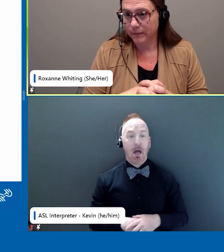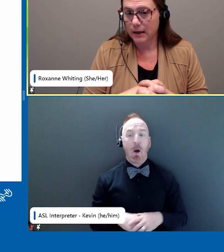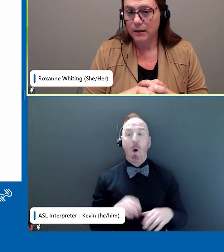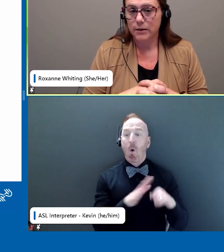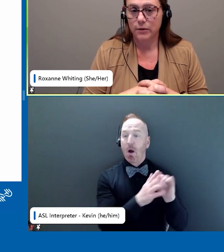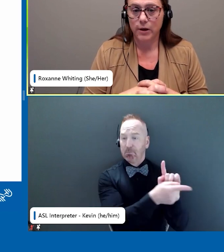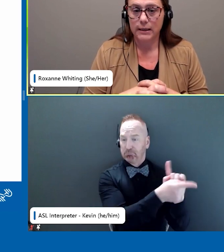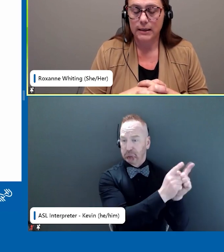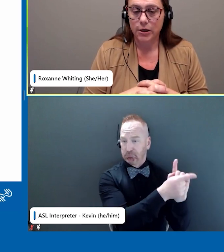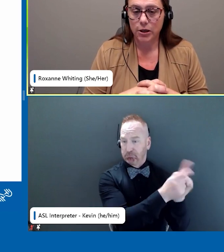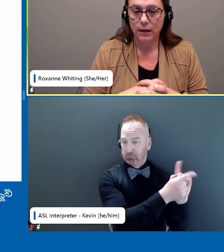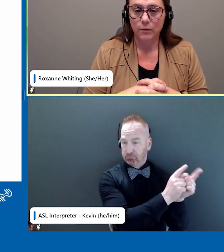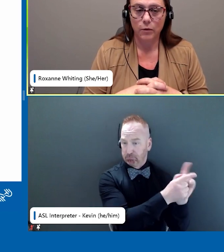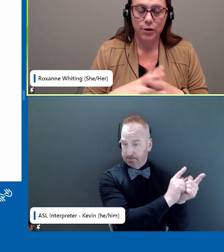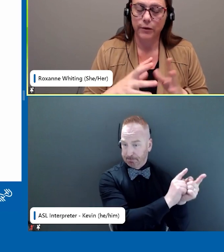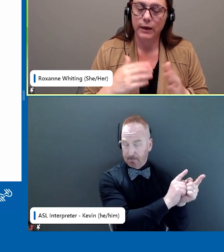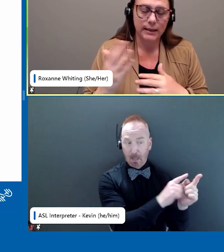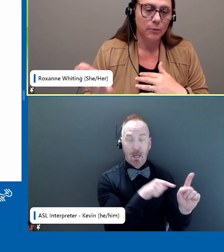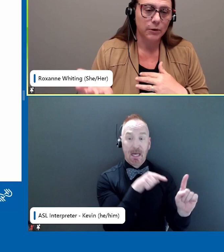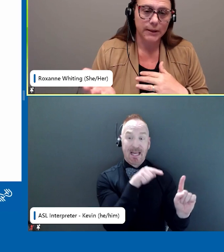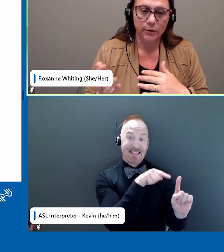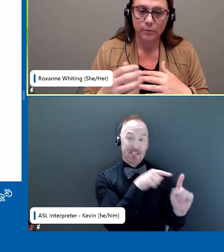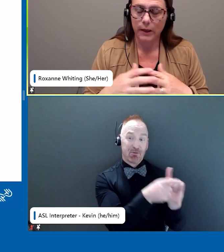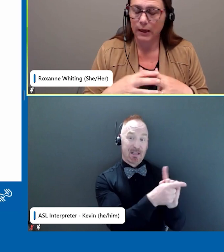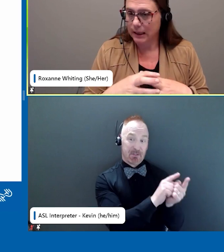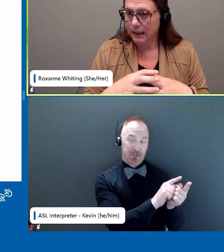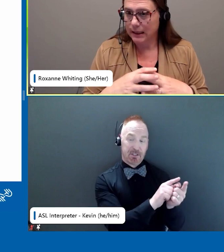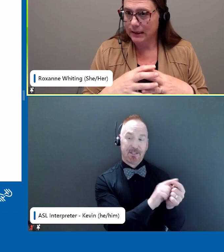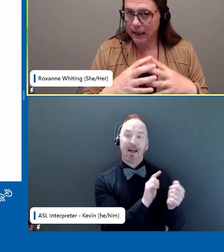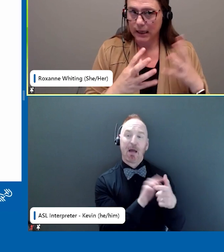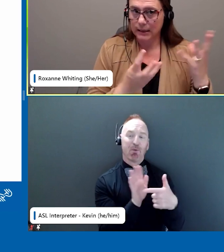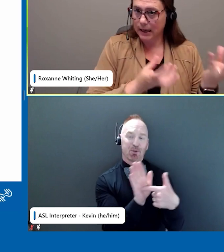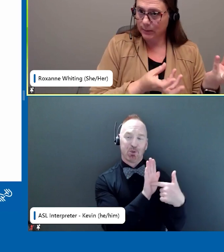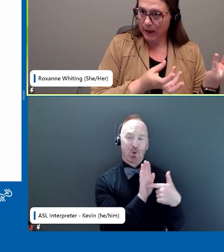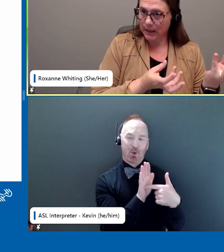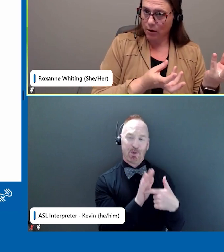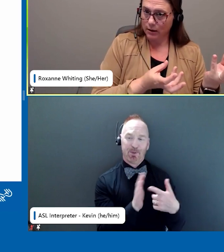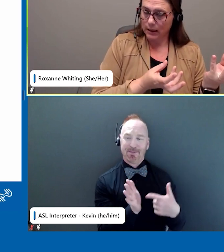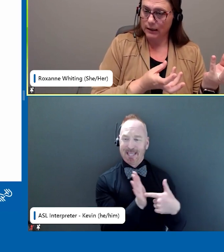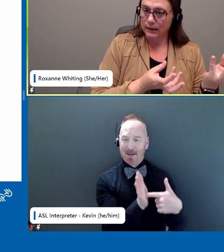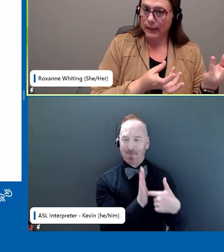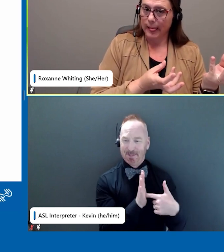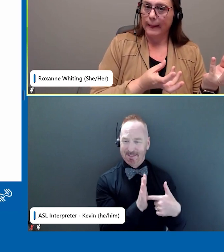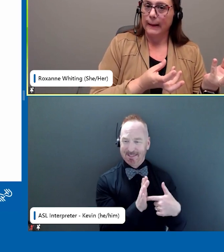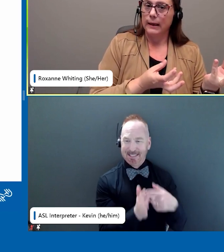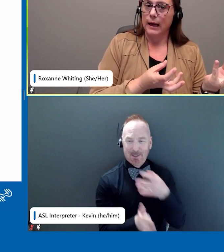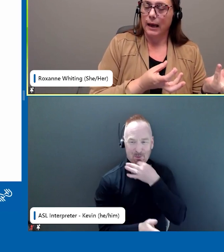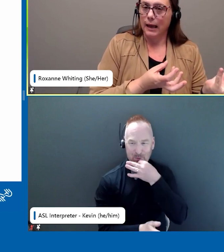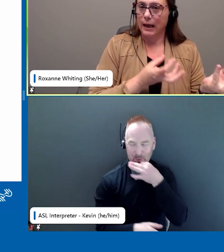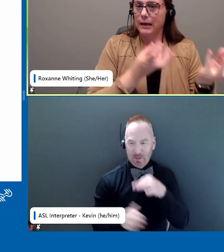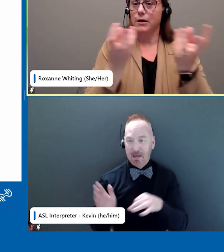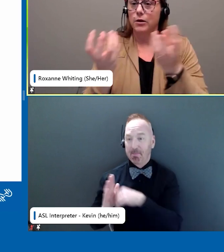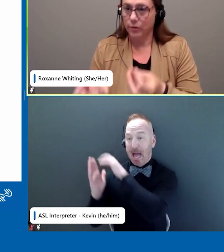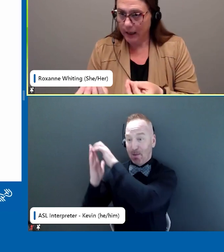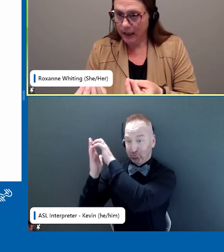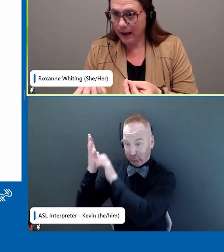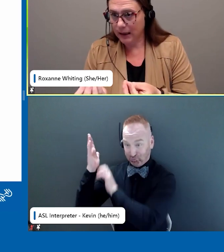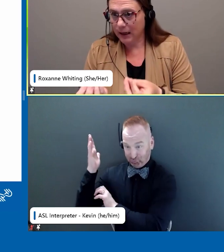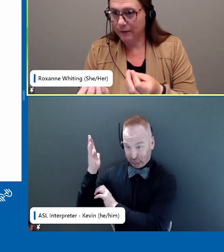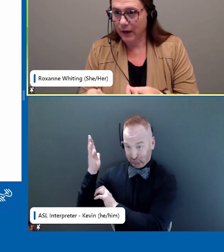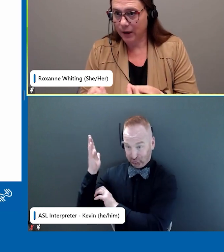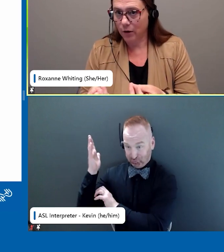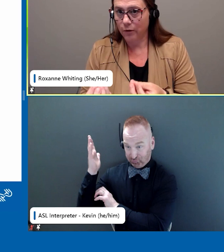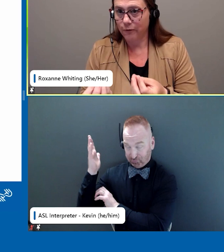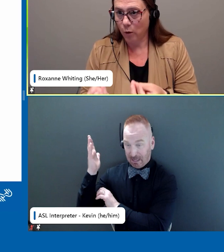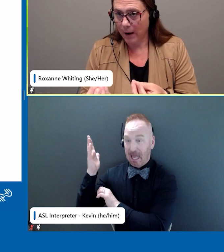translation. So translation, we'll show you an example soon, but is taking text-based content and creating that